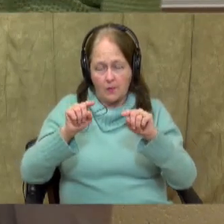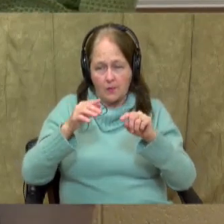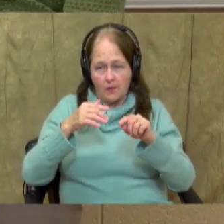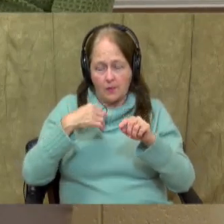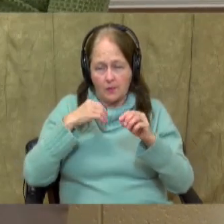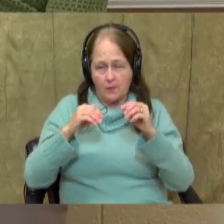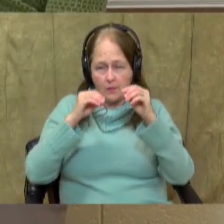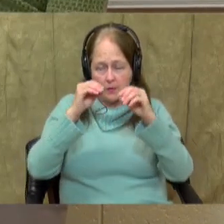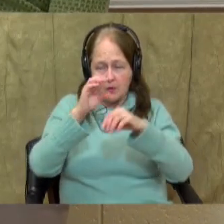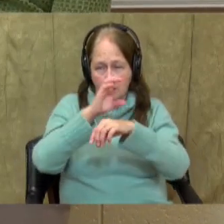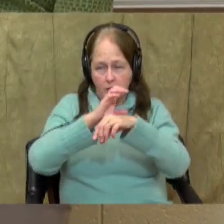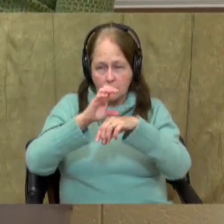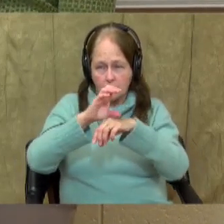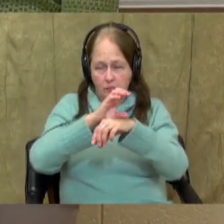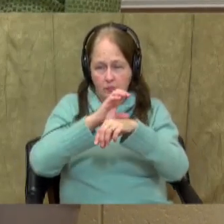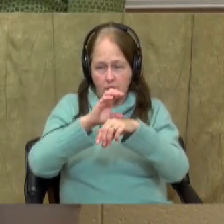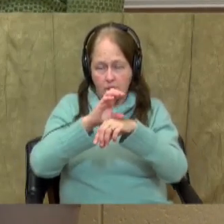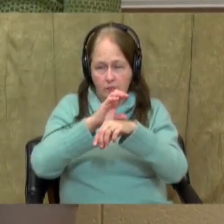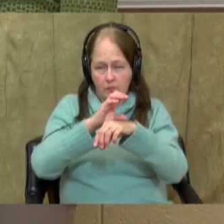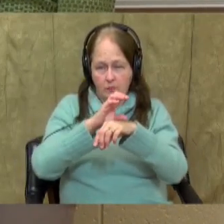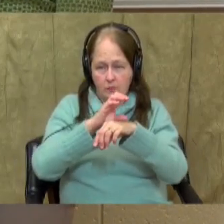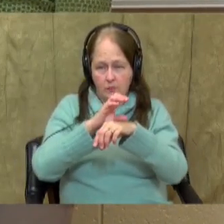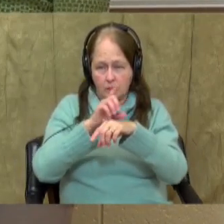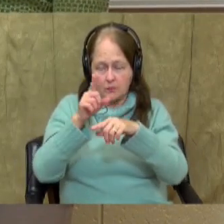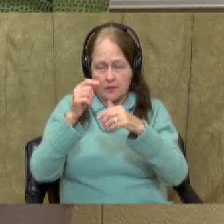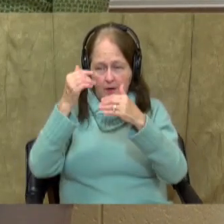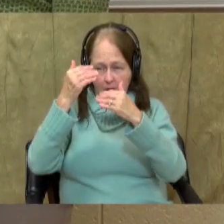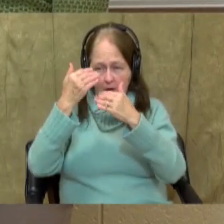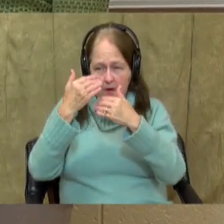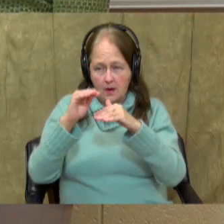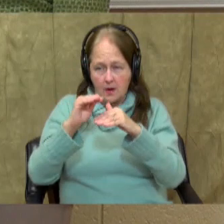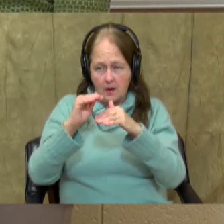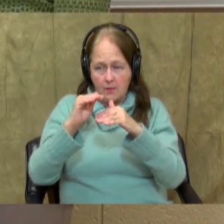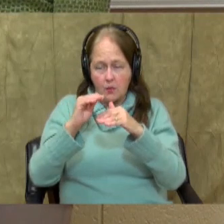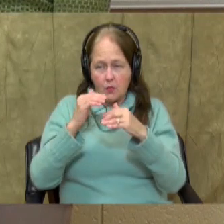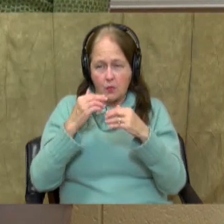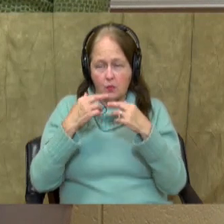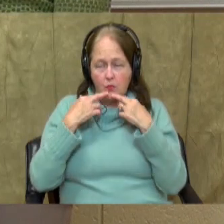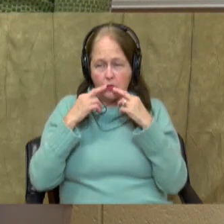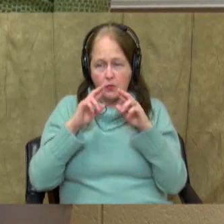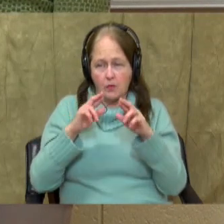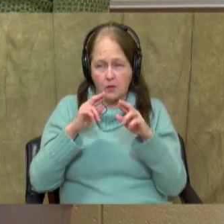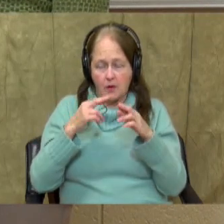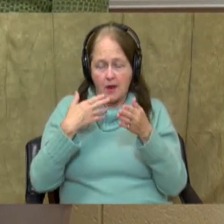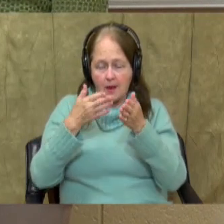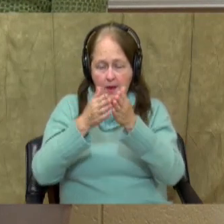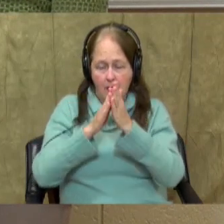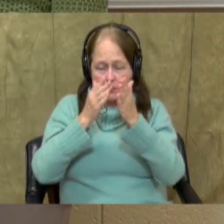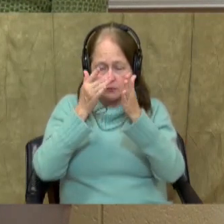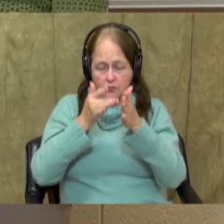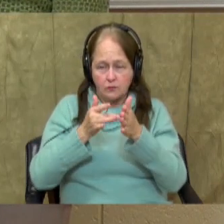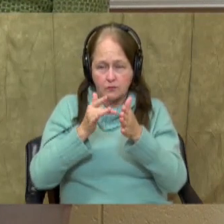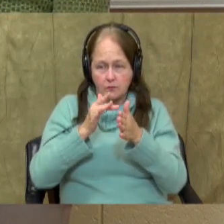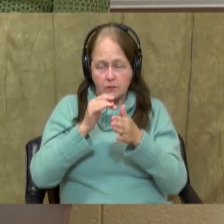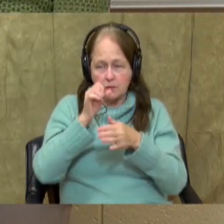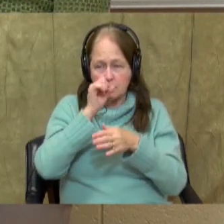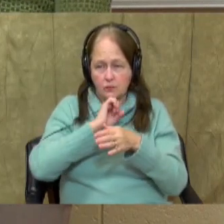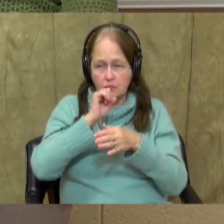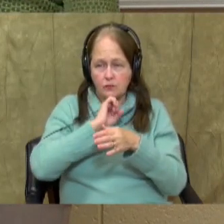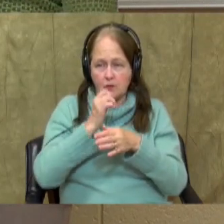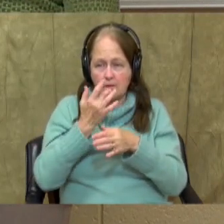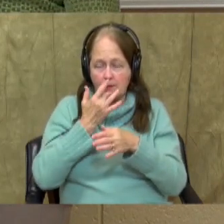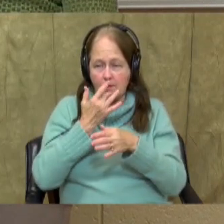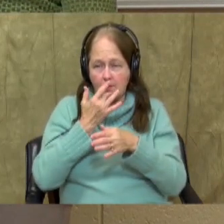I posed chocolate. Now, sometimes you can limit your responses because if I would have asked my students, what is your favorite ice